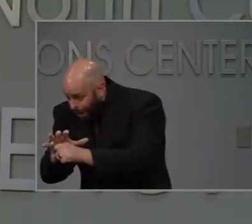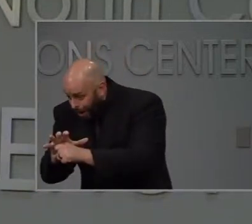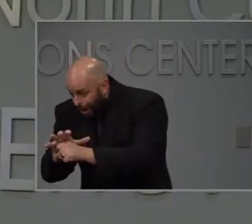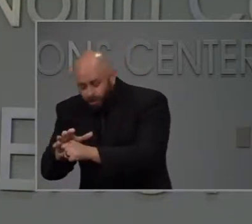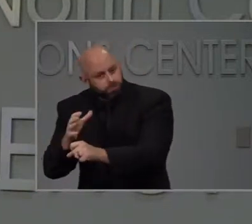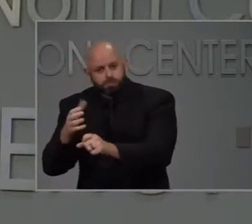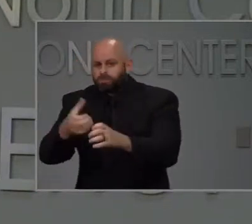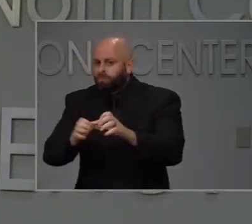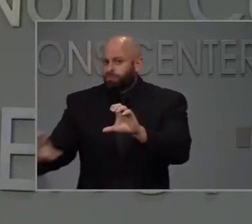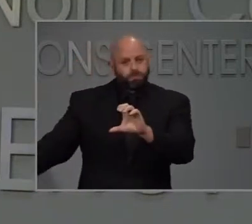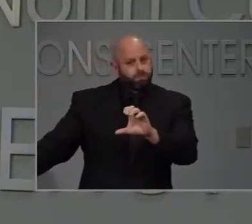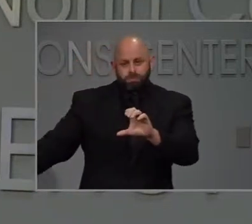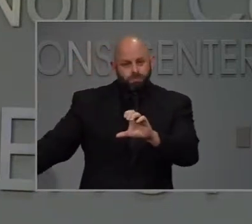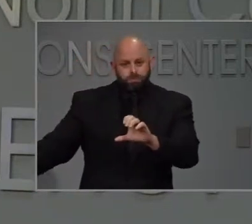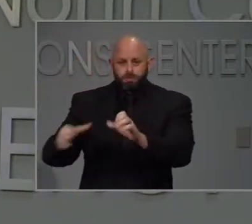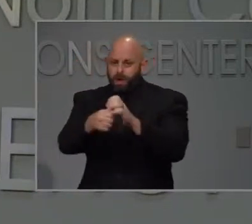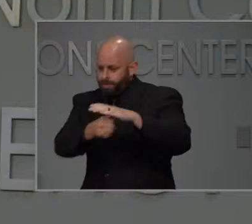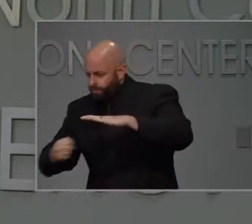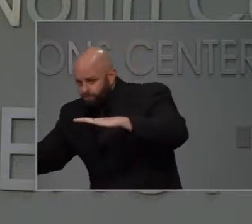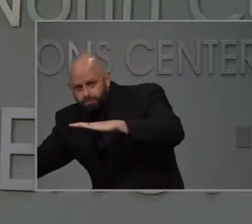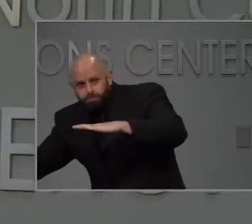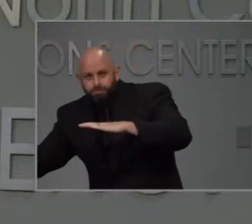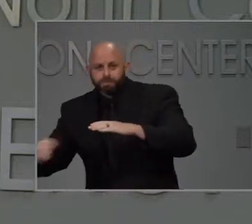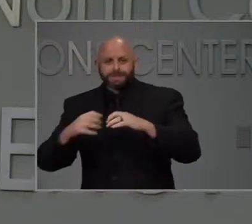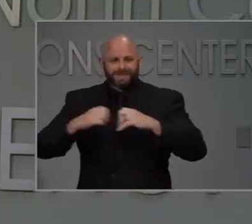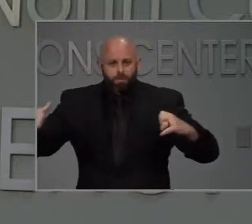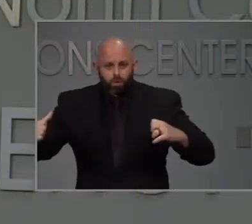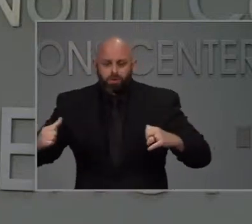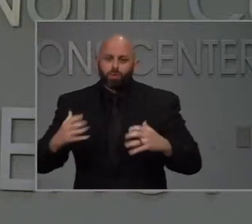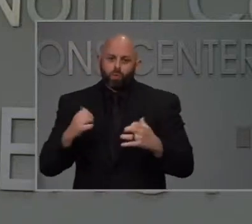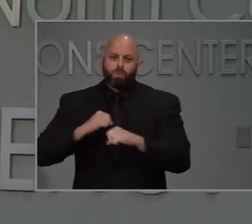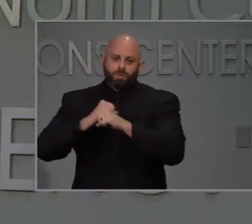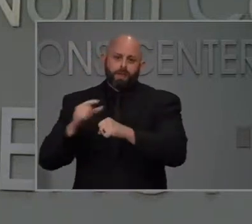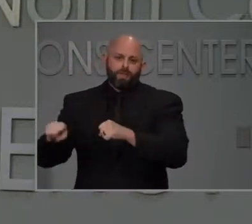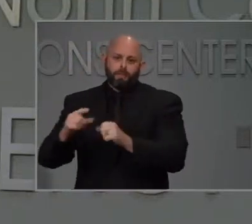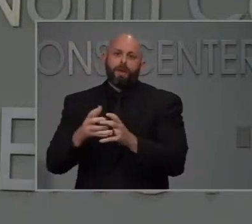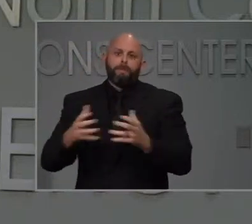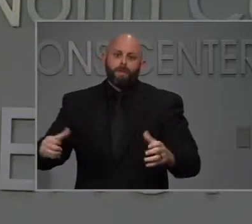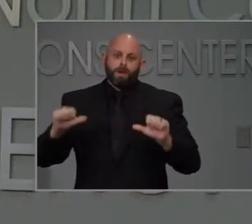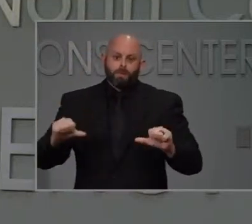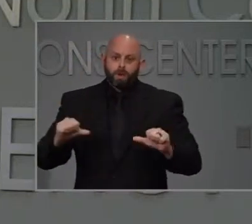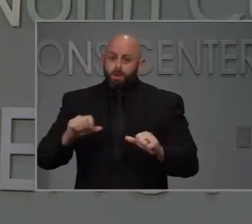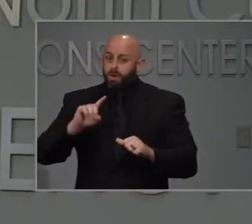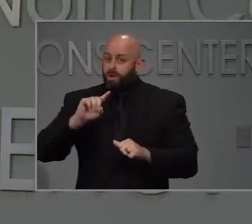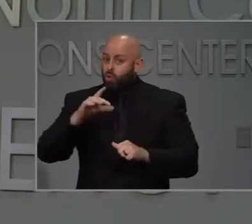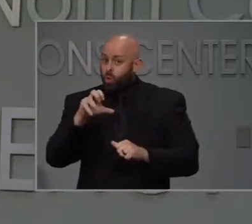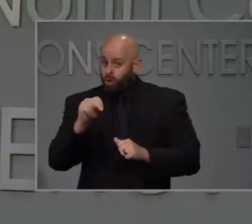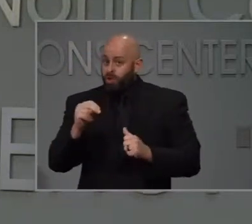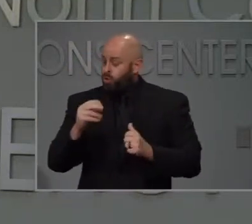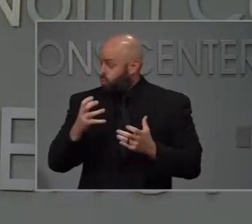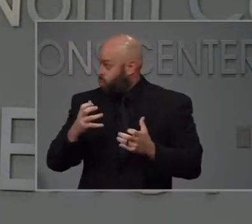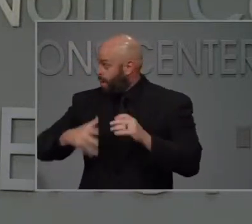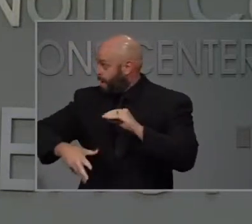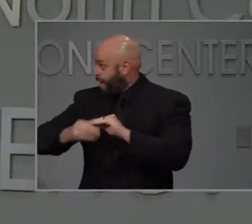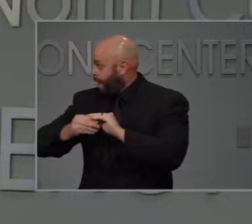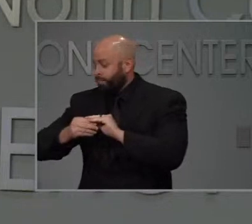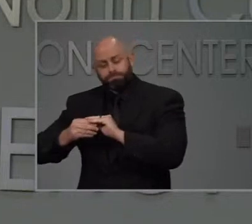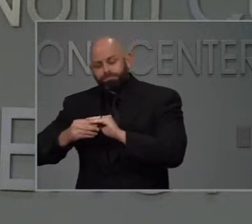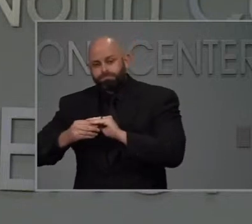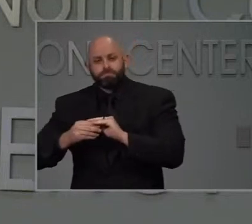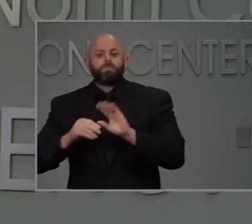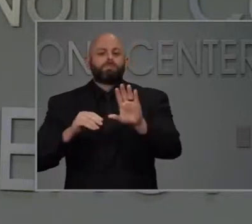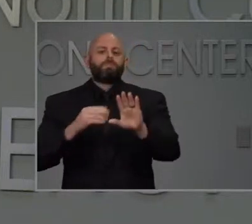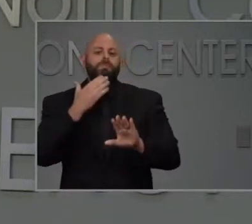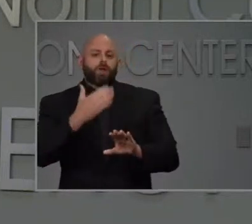infected and making sure that we protect them as much as possible. Did you want to add to that, Dr. Cohen? Okay, thank you.